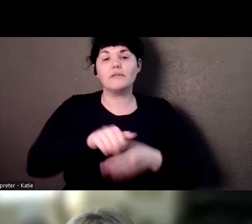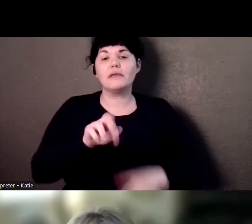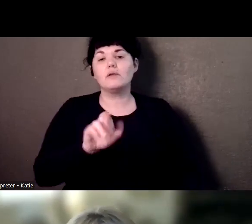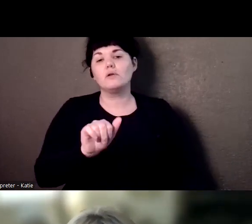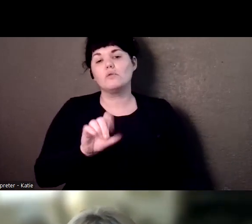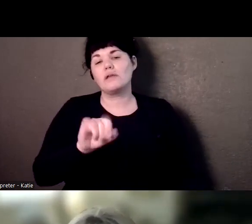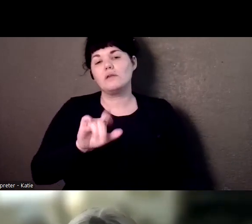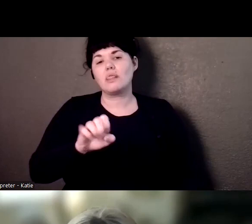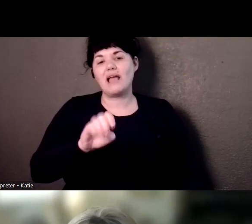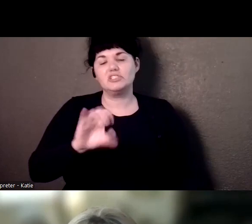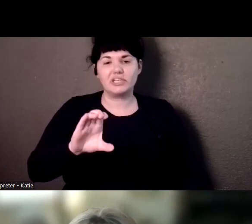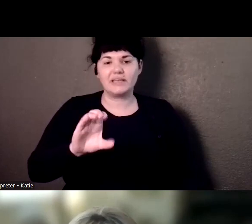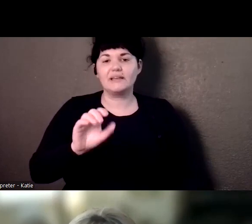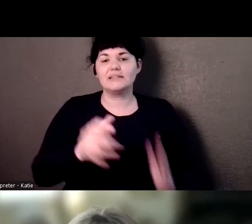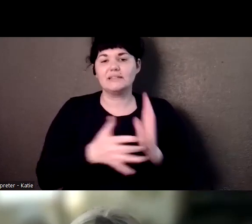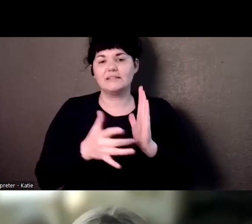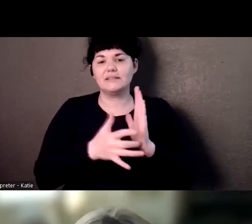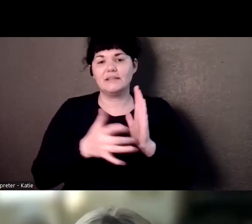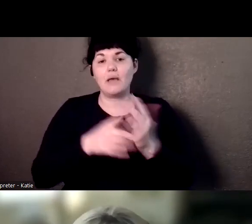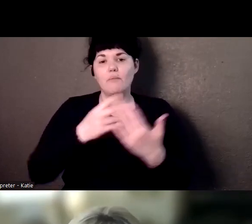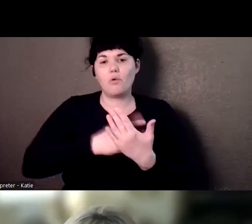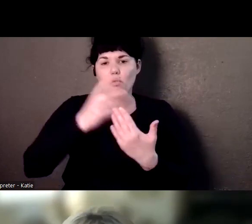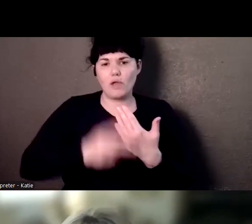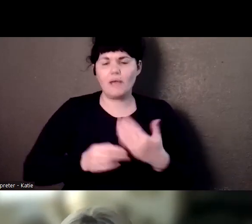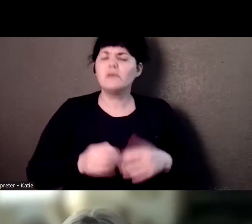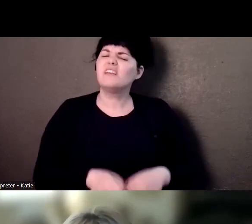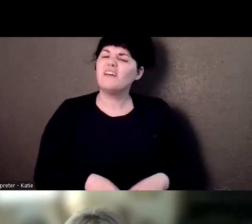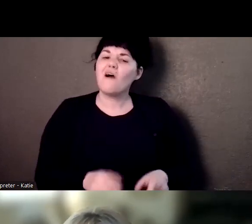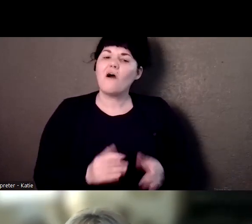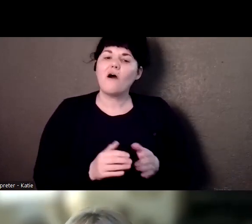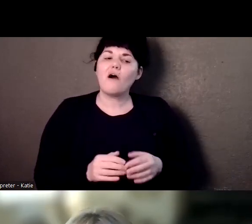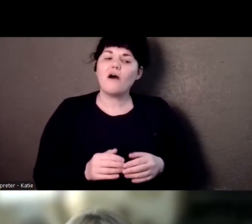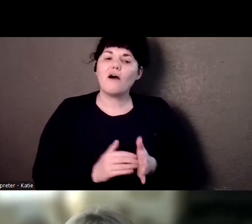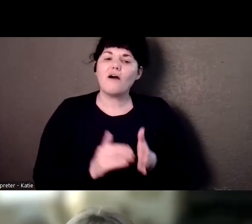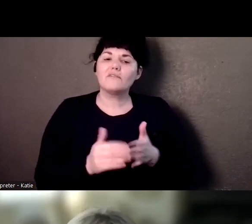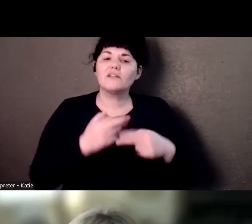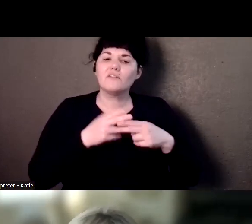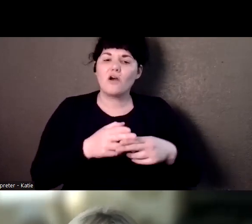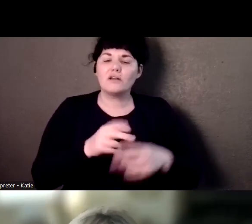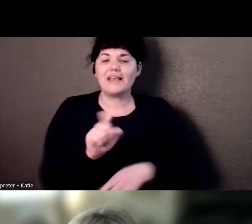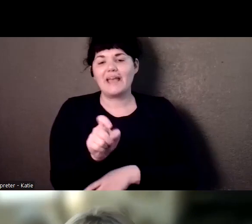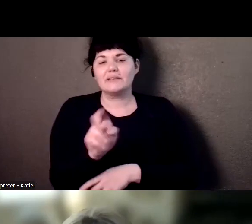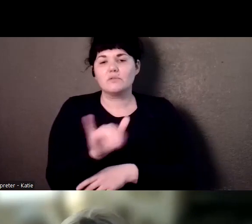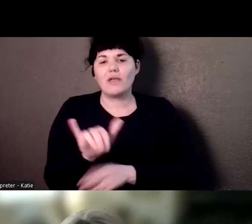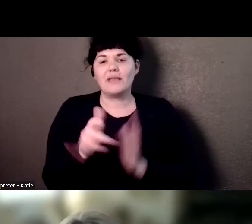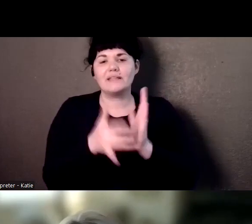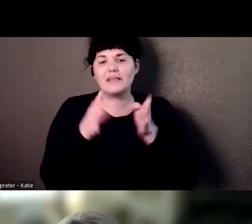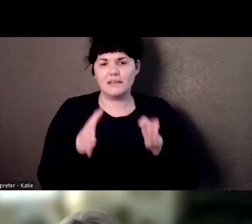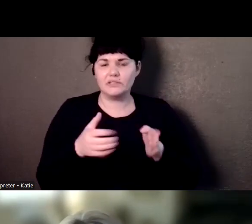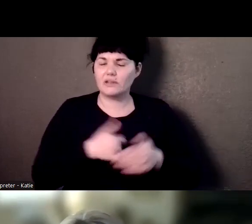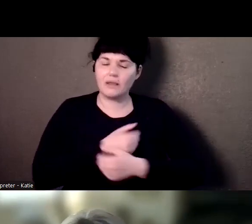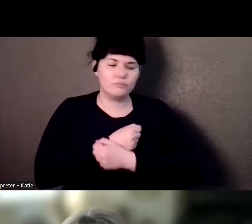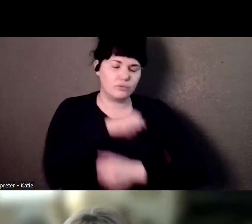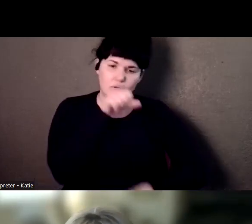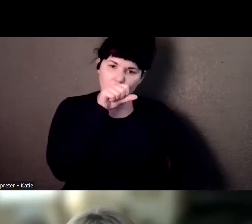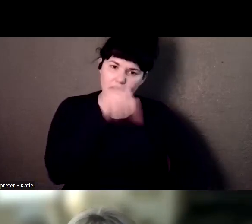technology program. A lot of times that's referred to as X-ray technician, and I loved it. So for the next